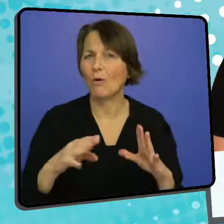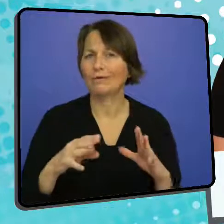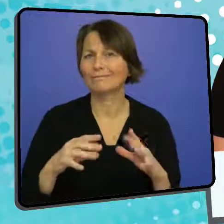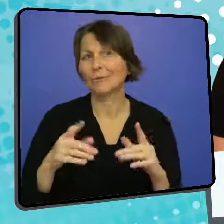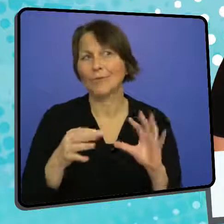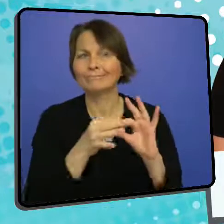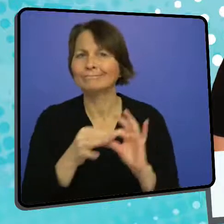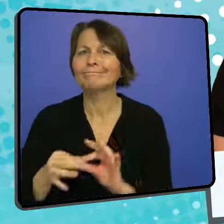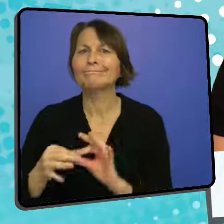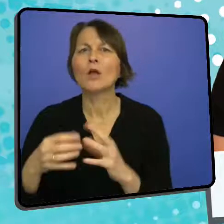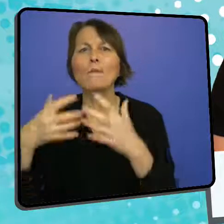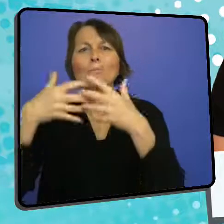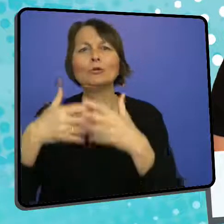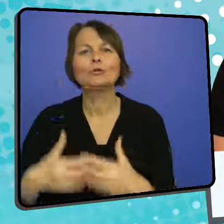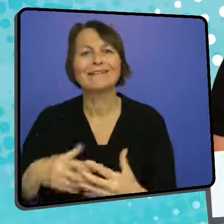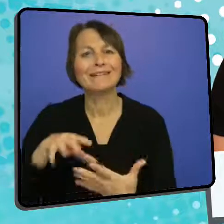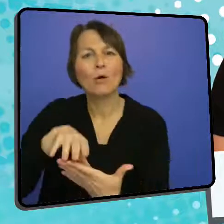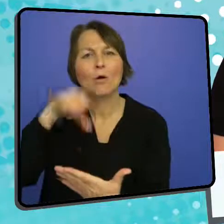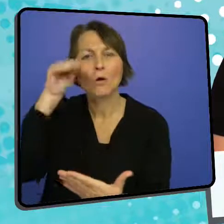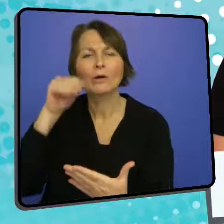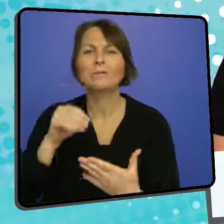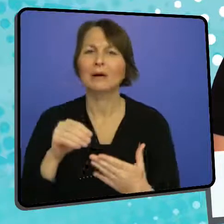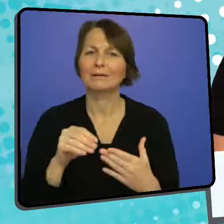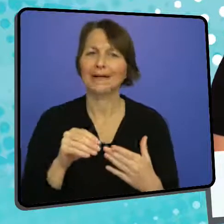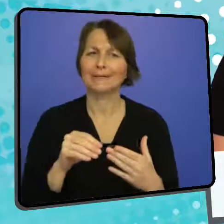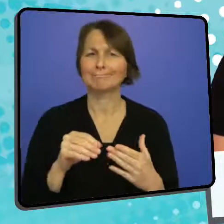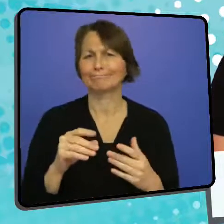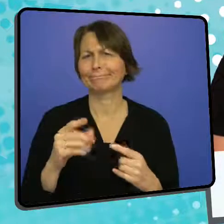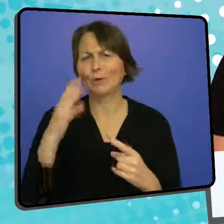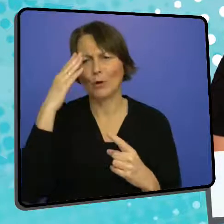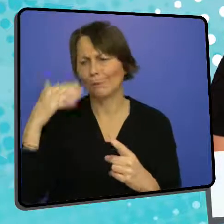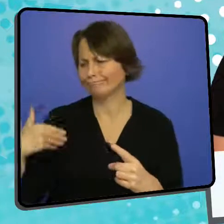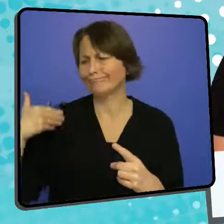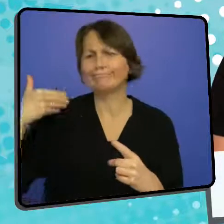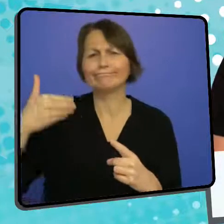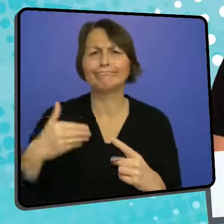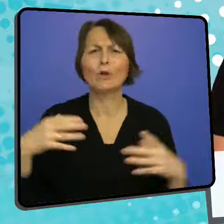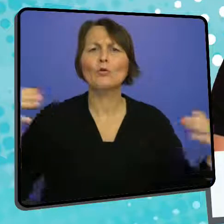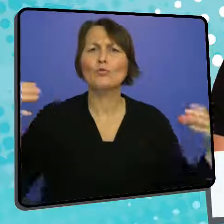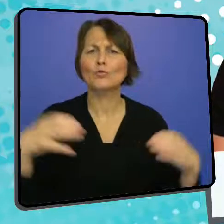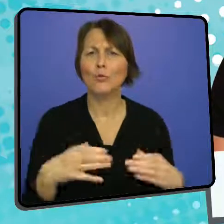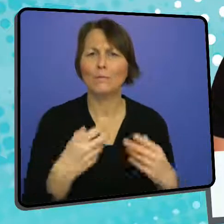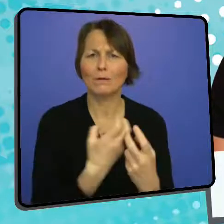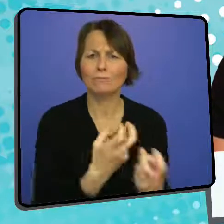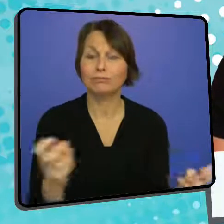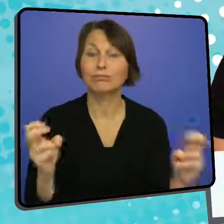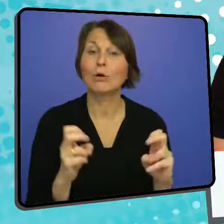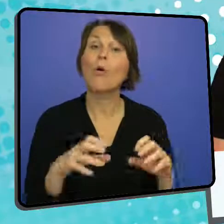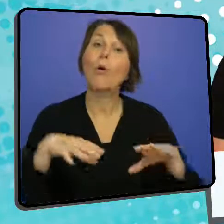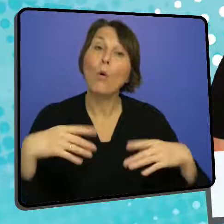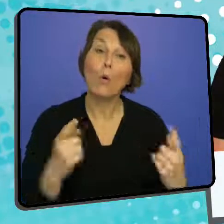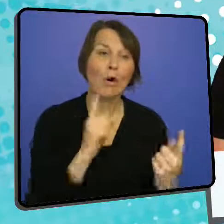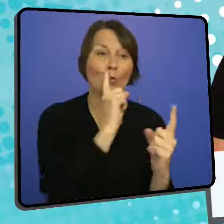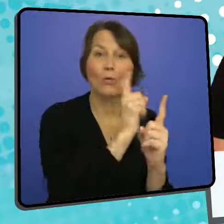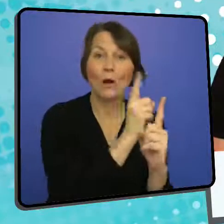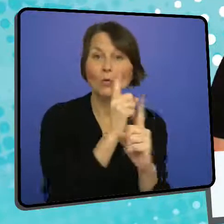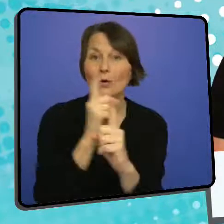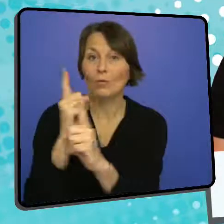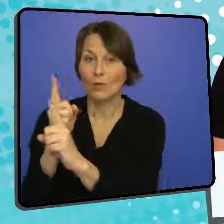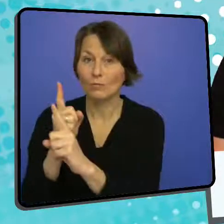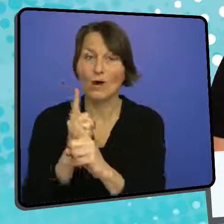in a more traditional group setting. And then the rest of the time, you do a lot of one-on-one coaching sessions with all of